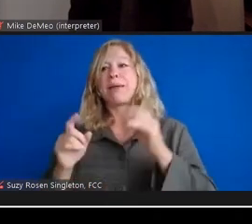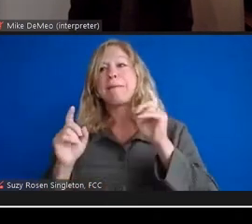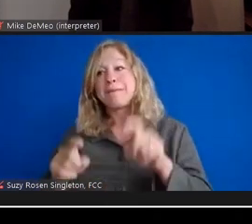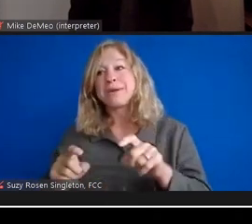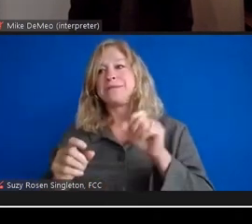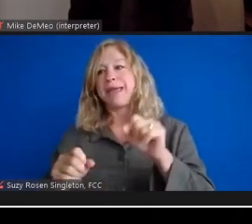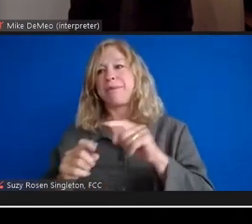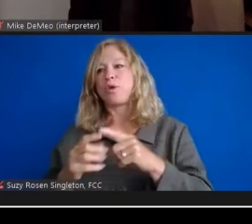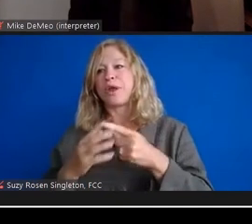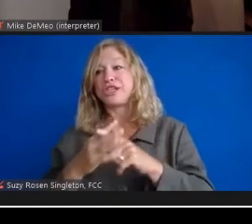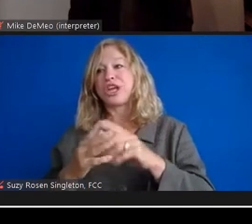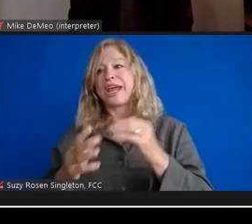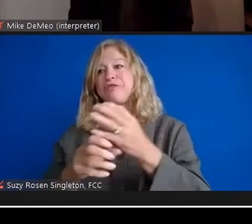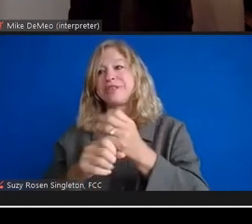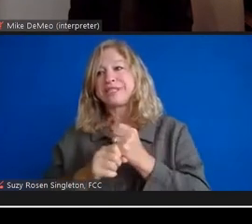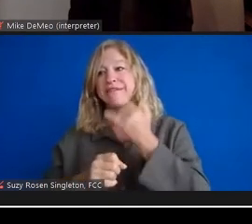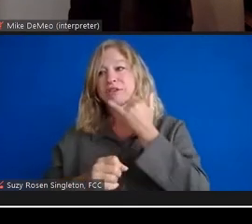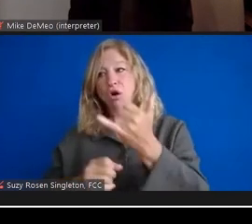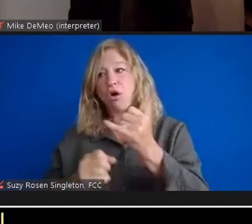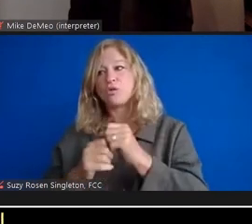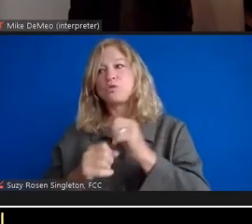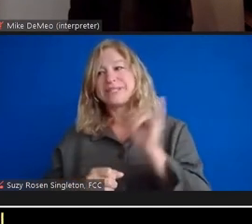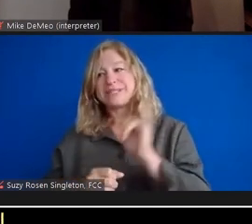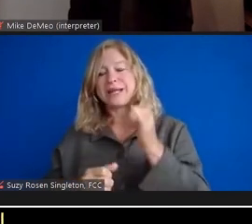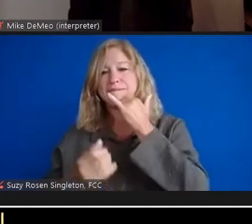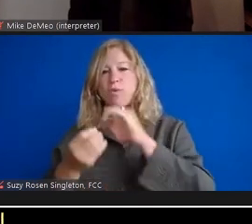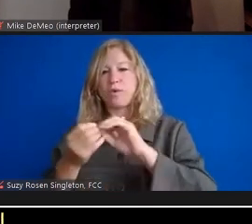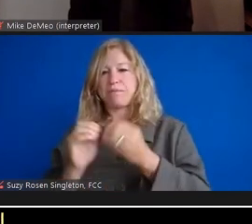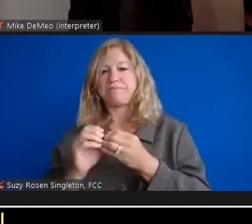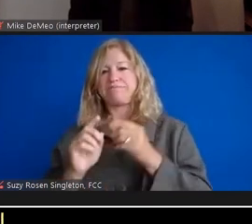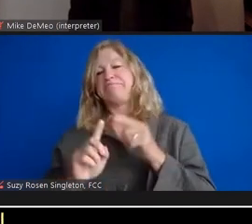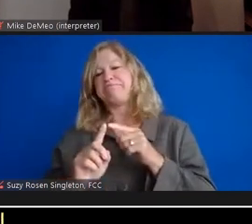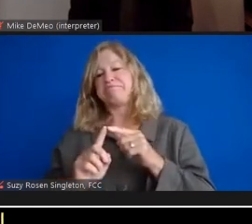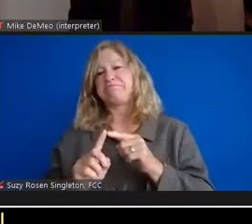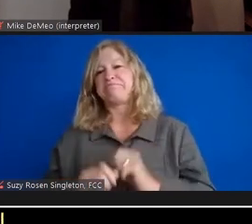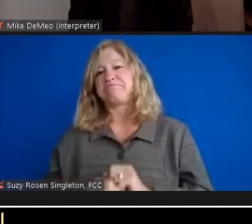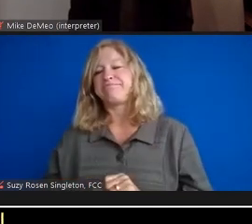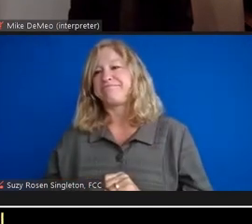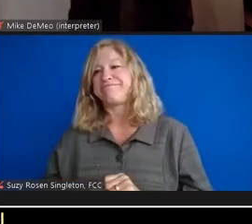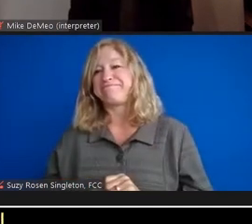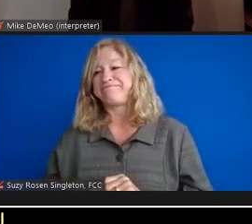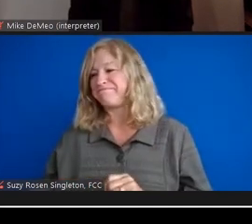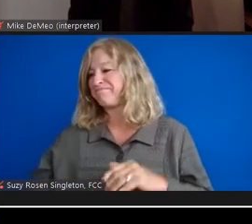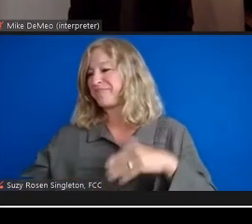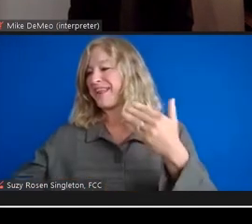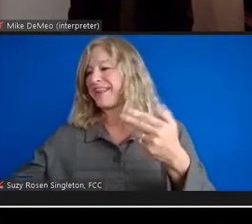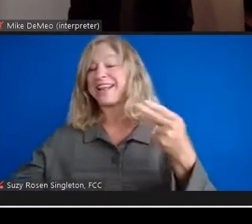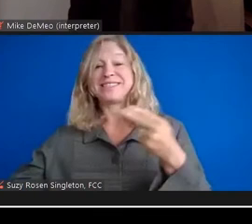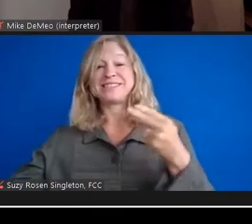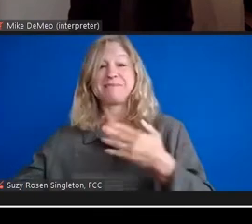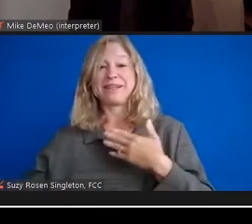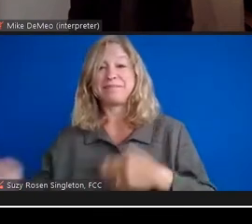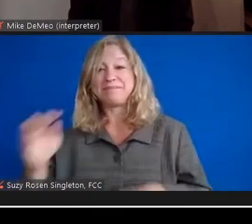the 911 in the event of emergency. You must also be able to send and receive calls with the same phone